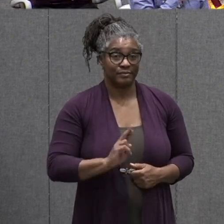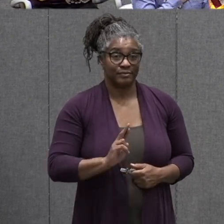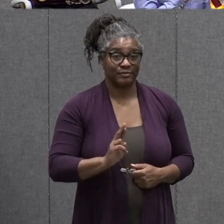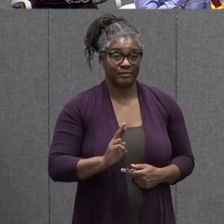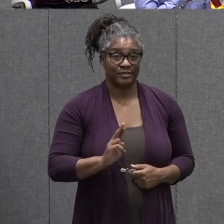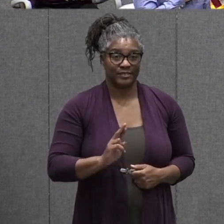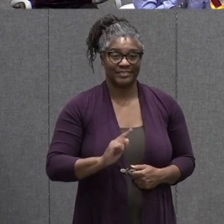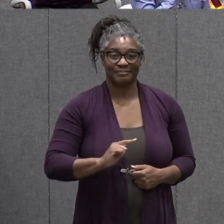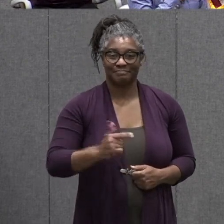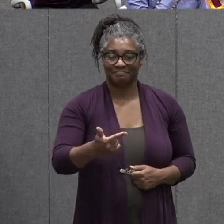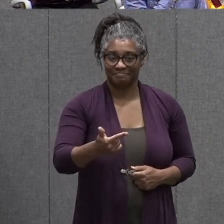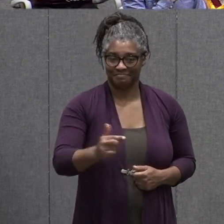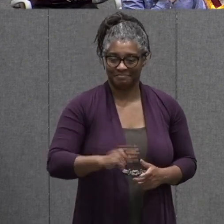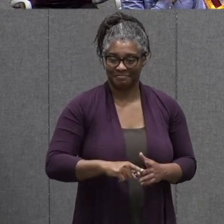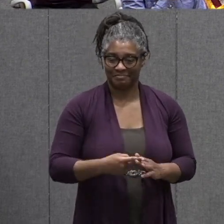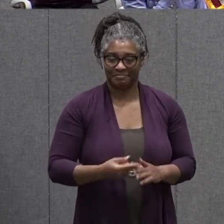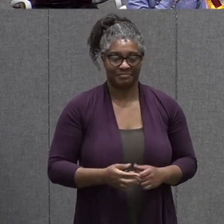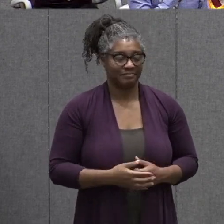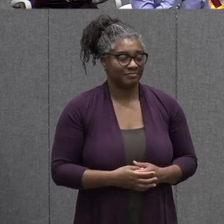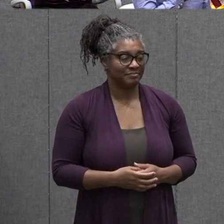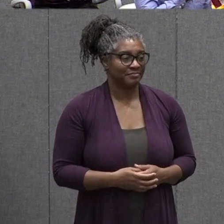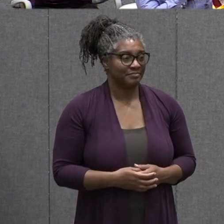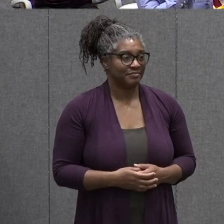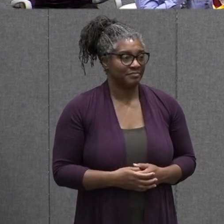Ready, go.